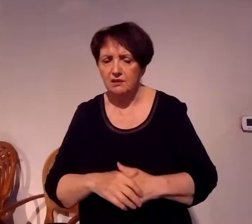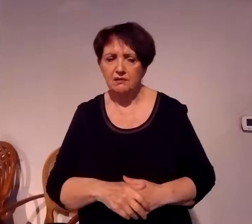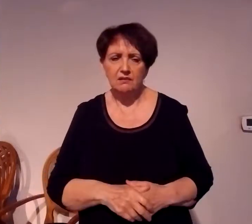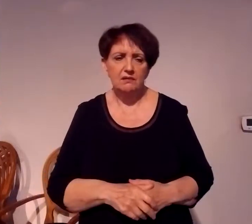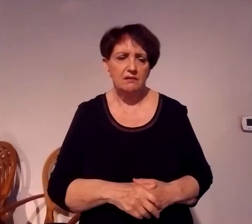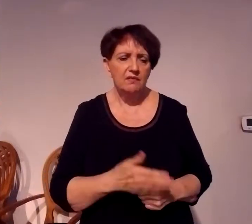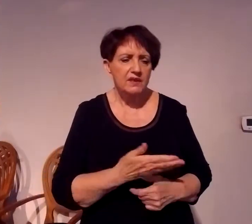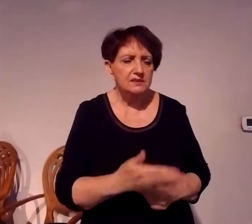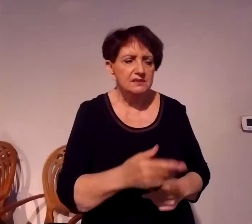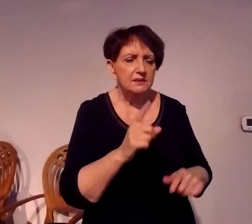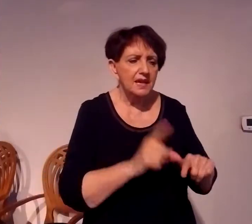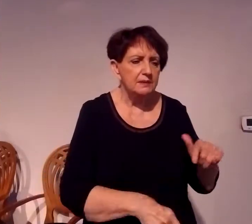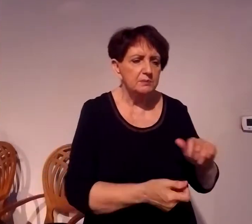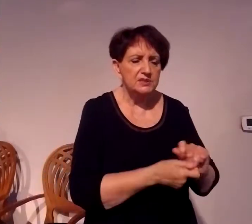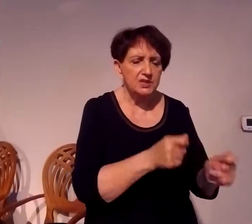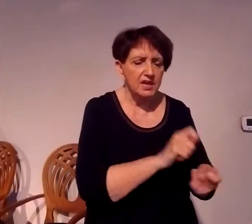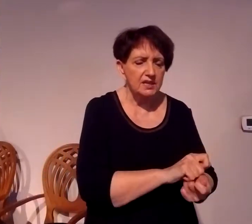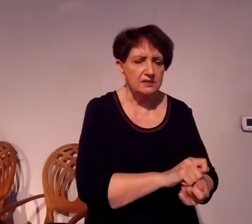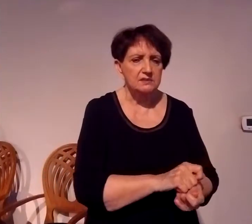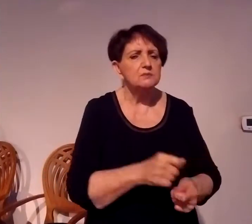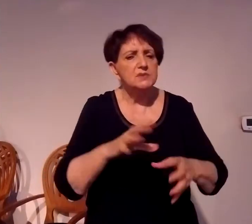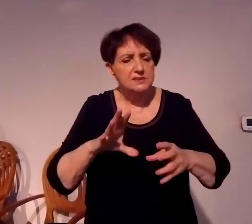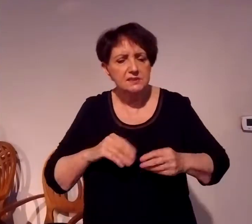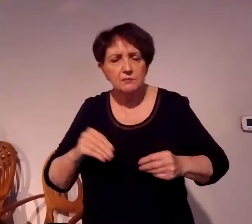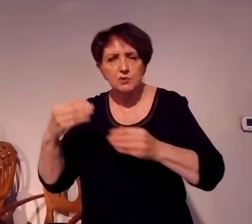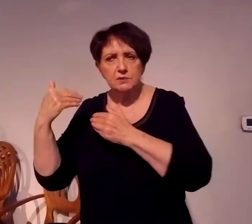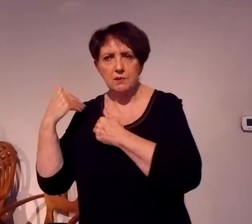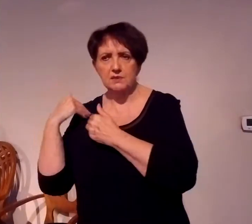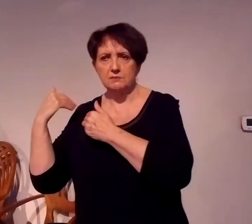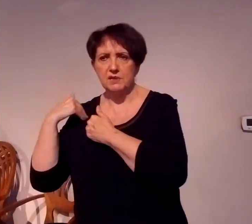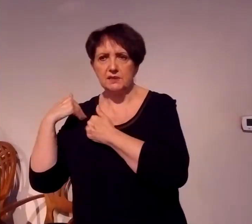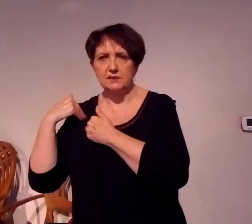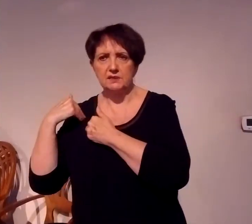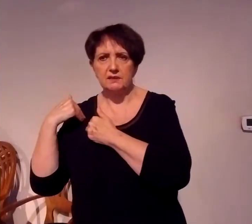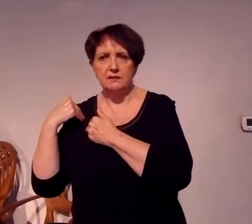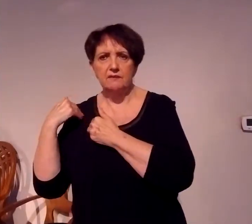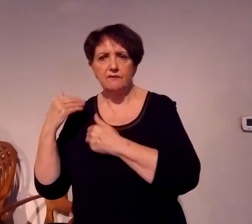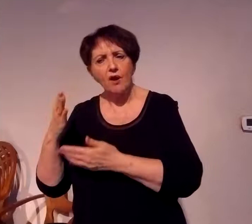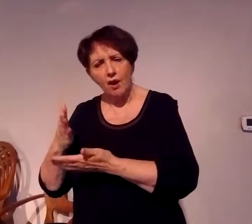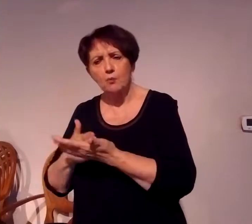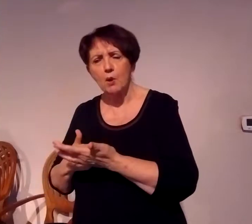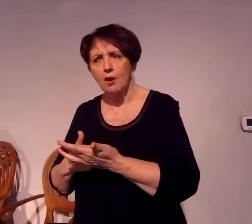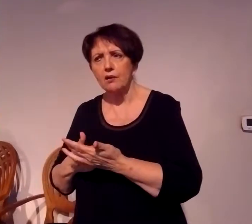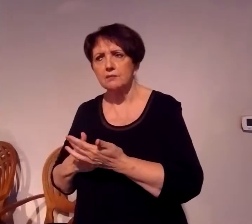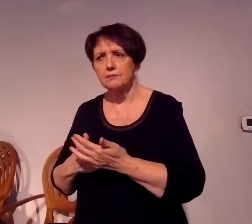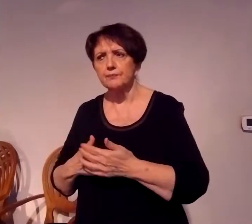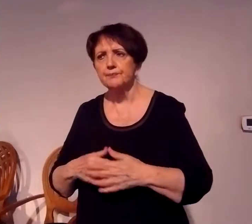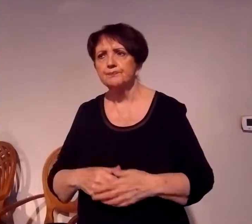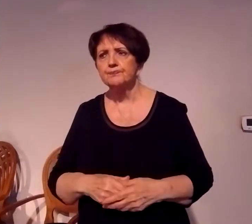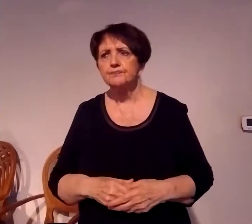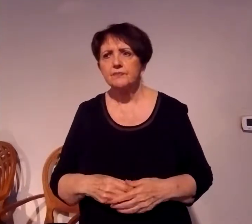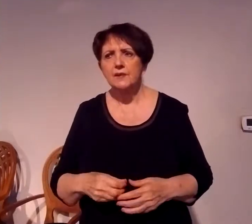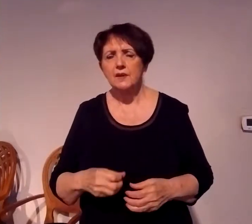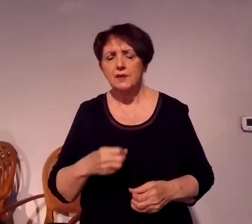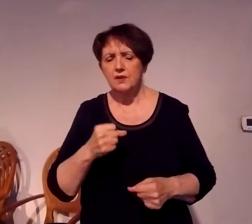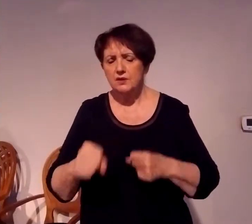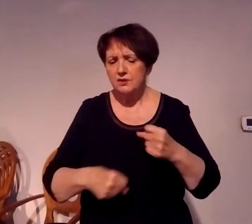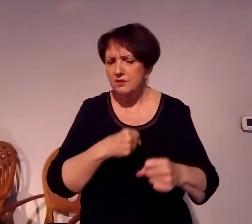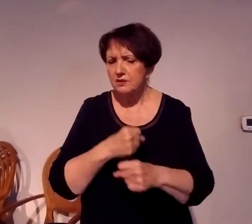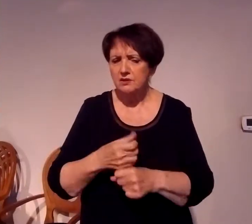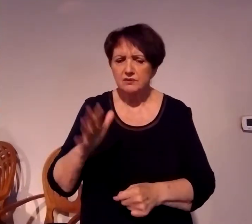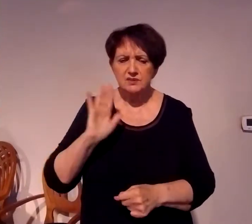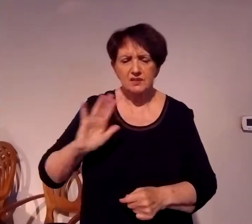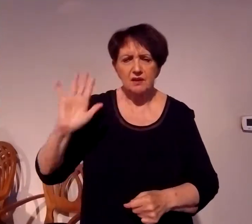can't be changed, but to take responsibility for our part. Many years ago, I had a sharing from a